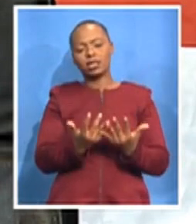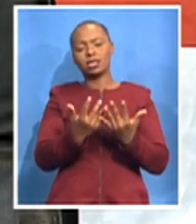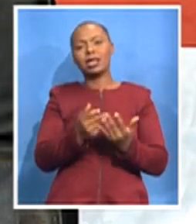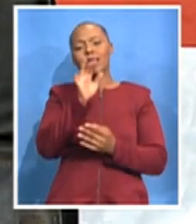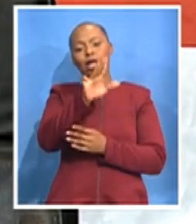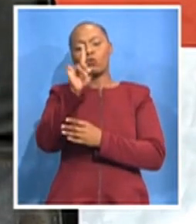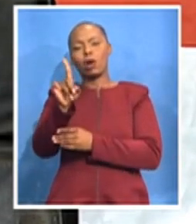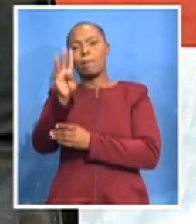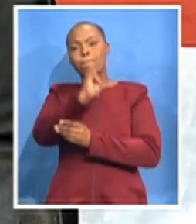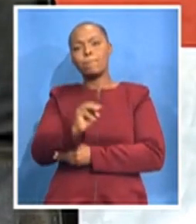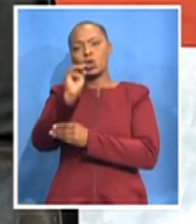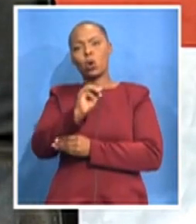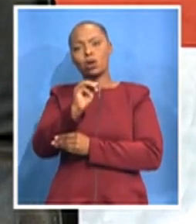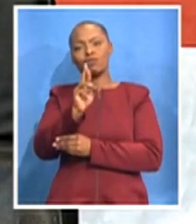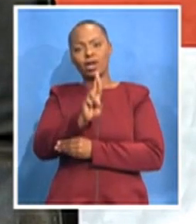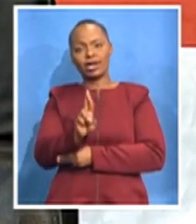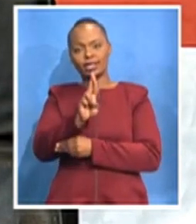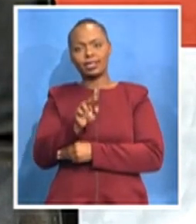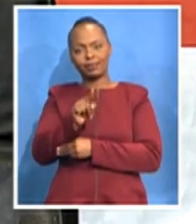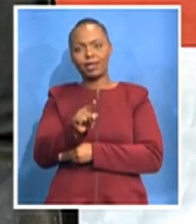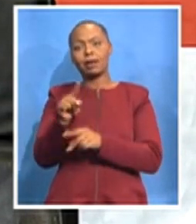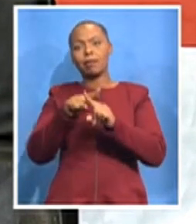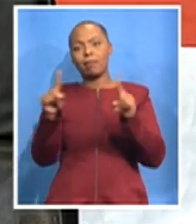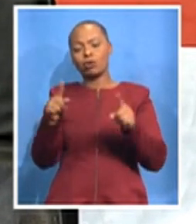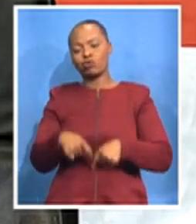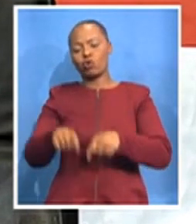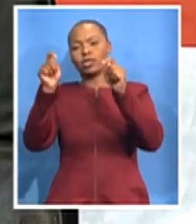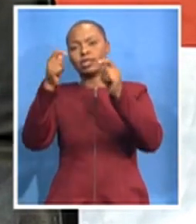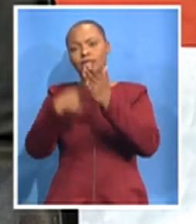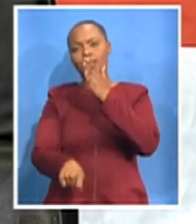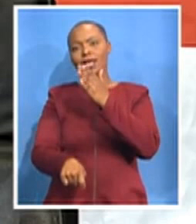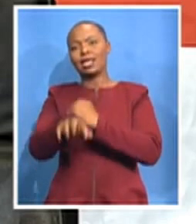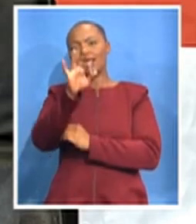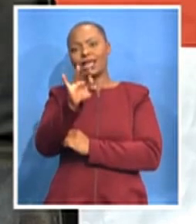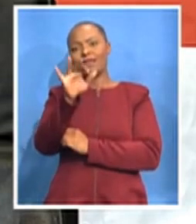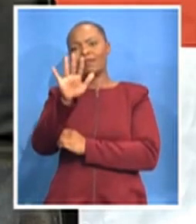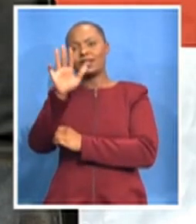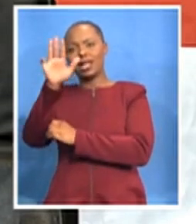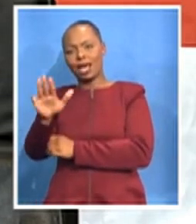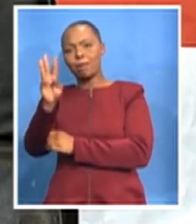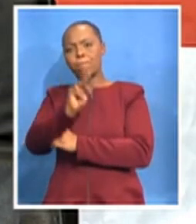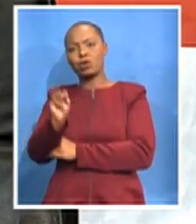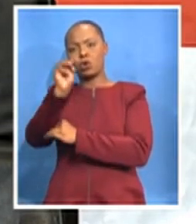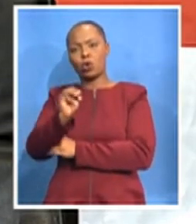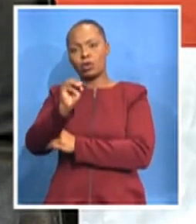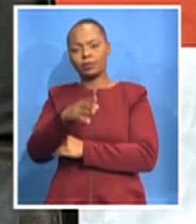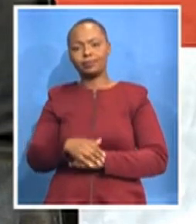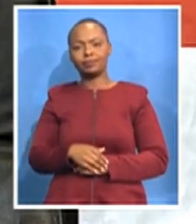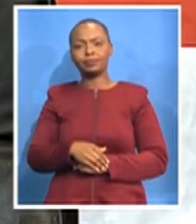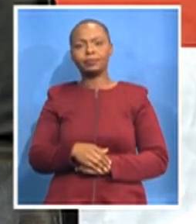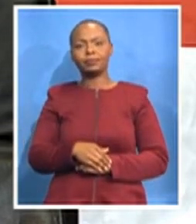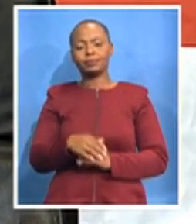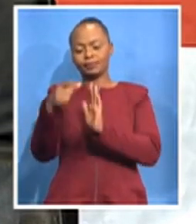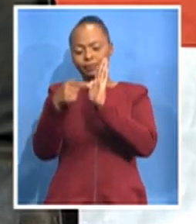to cost 359 million. At the end of this report with no end date, the building of Glen William